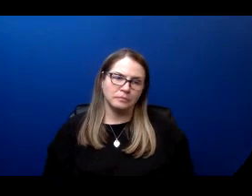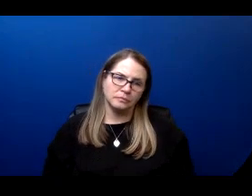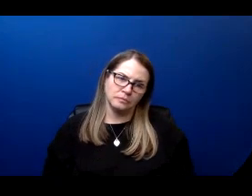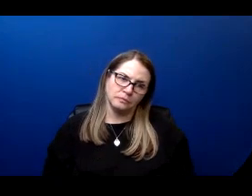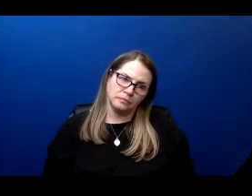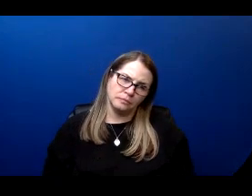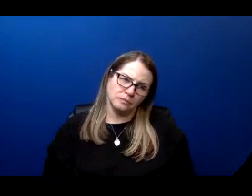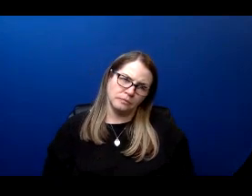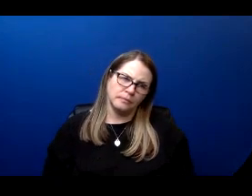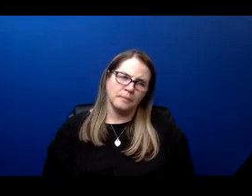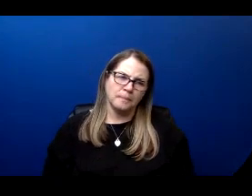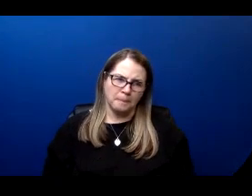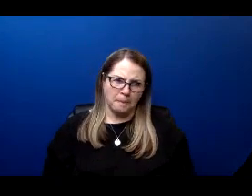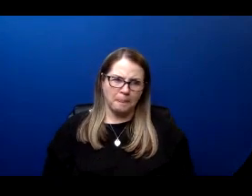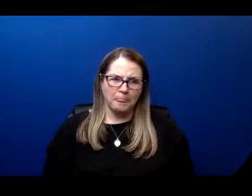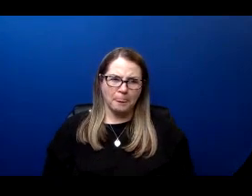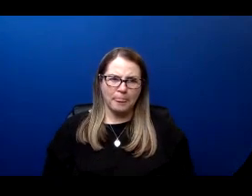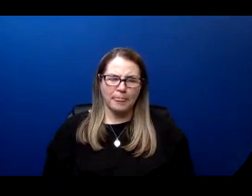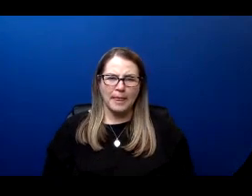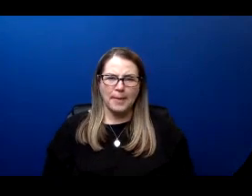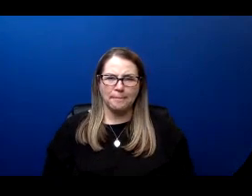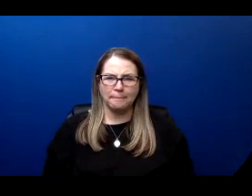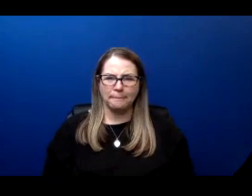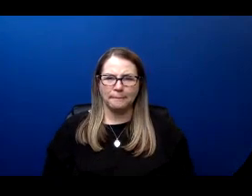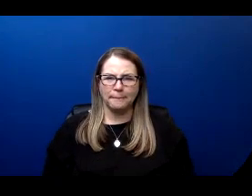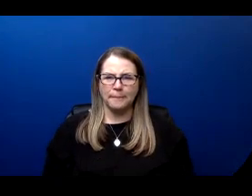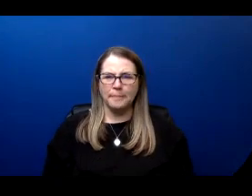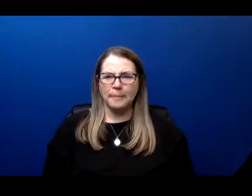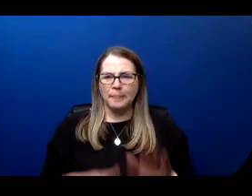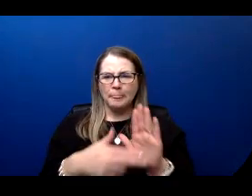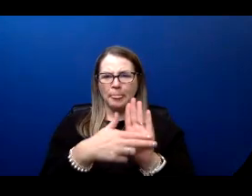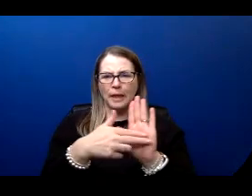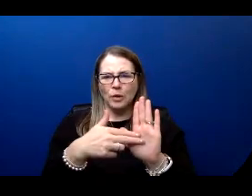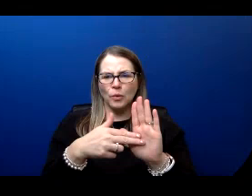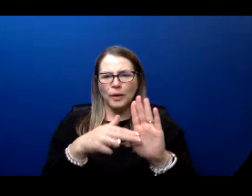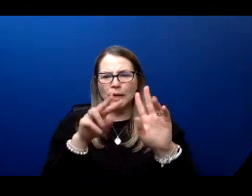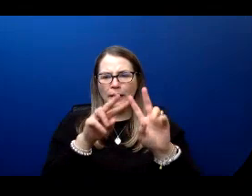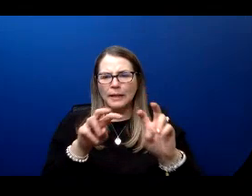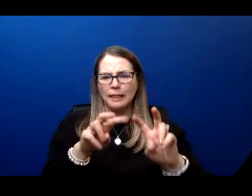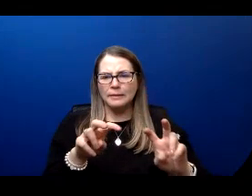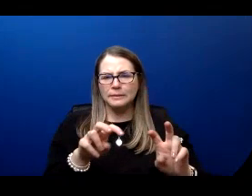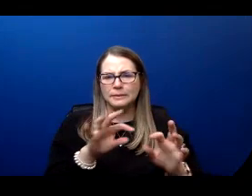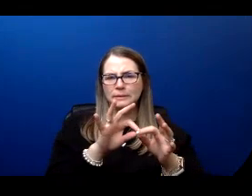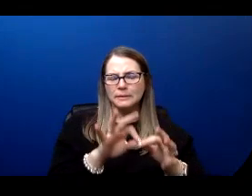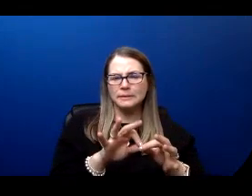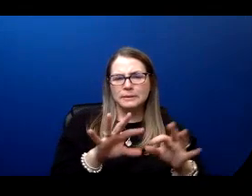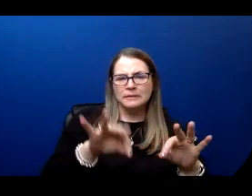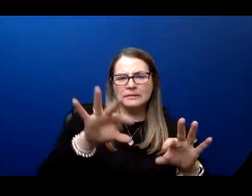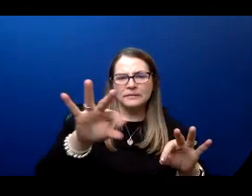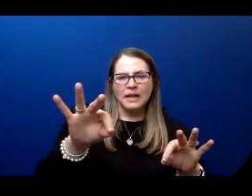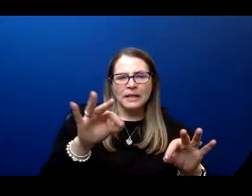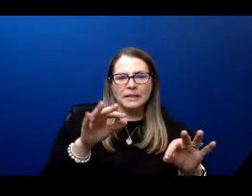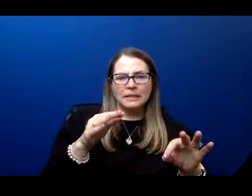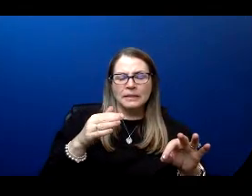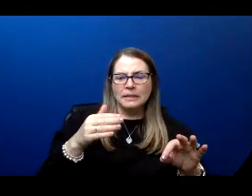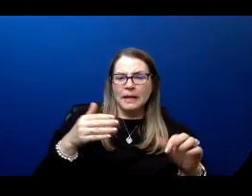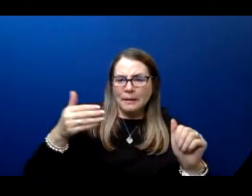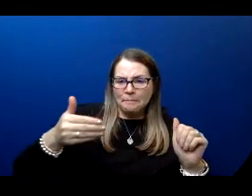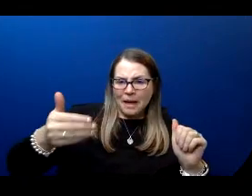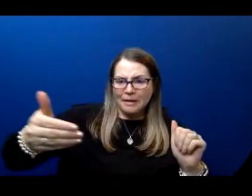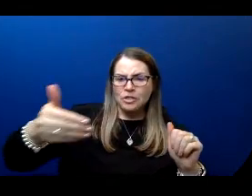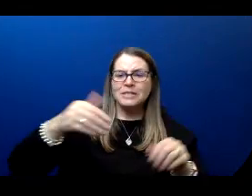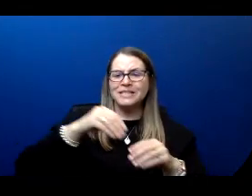And so an inductive coding analysis approach was used to find key patterns in the data that I collected